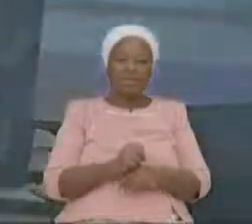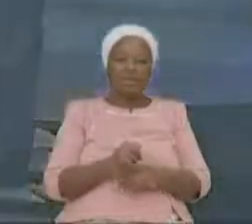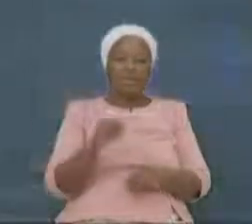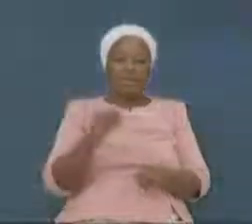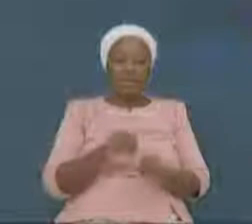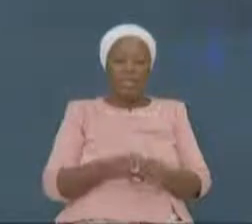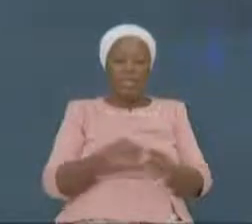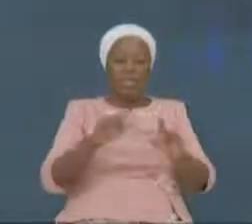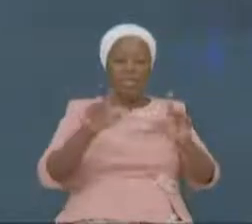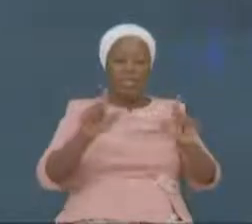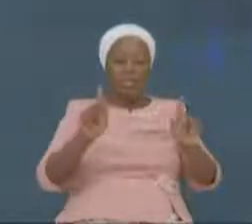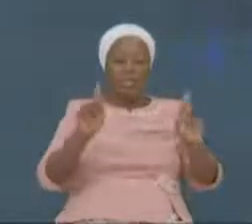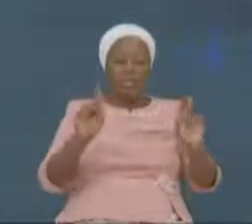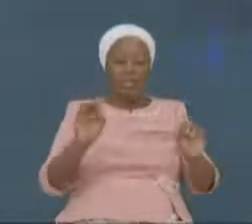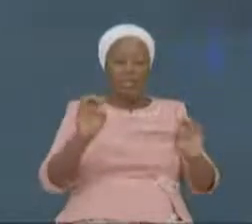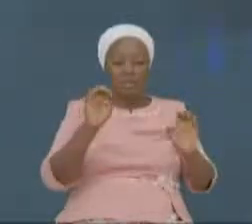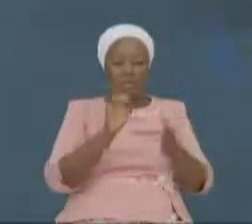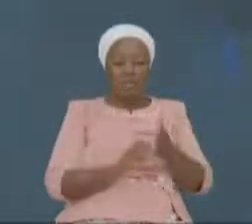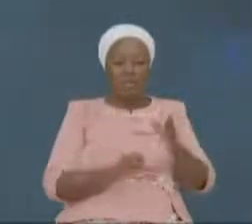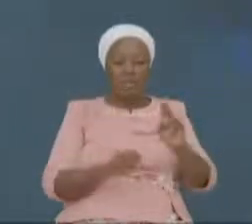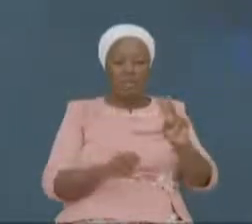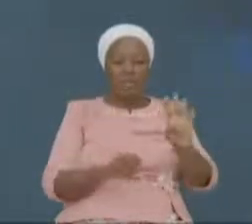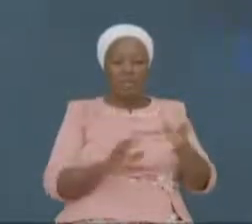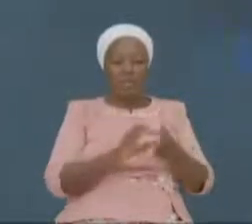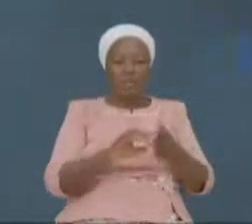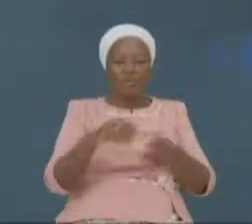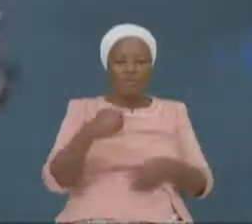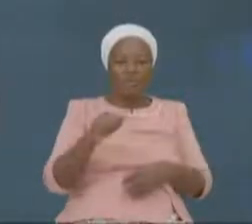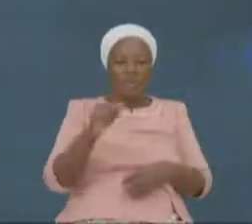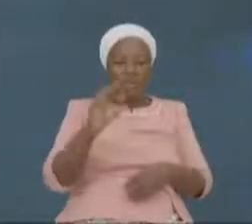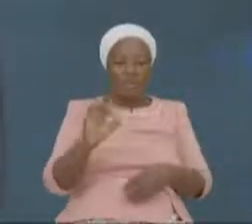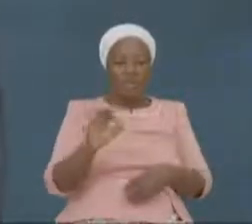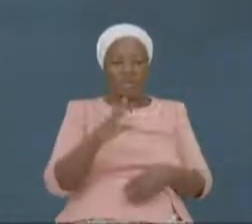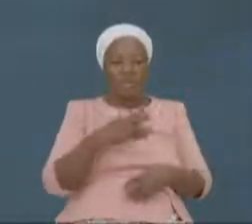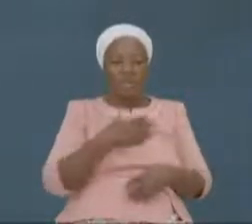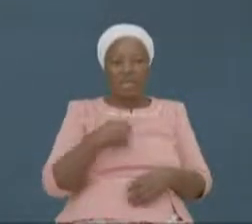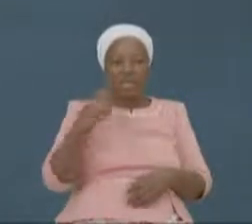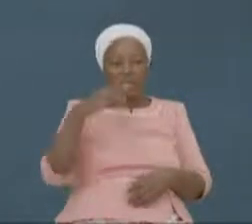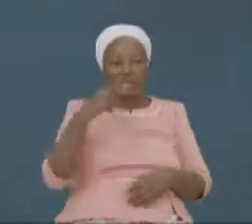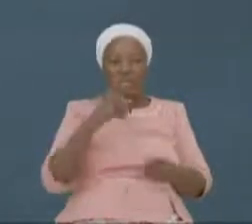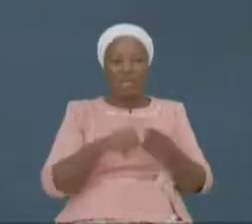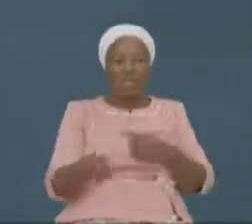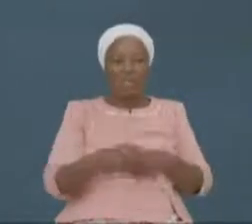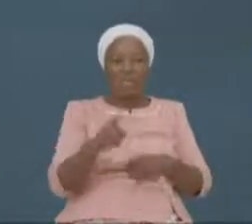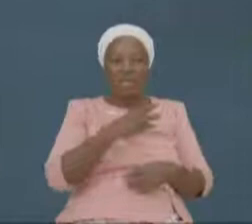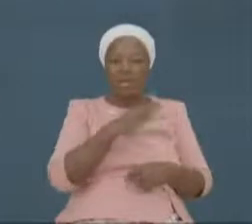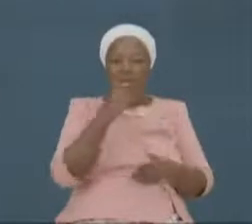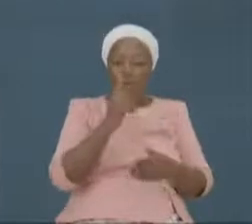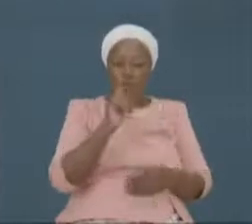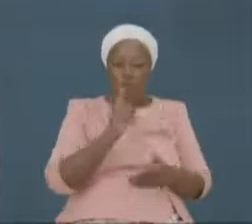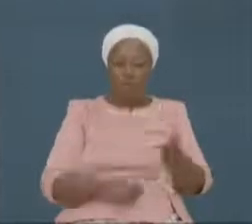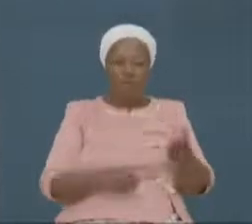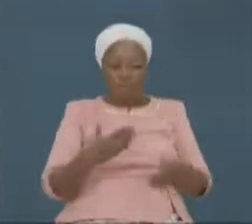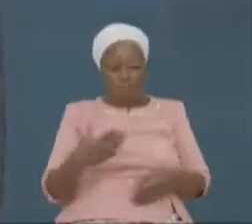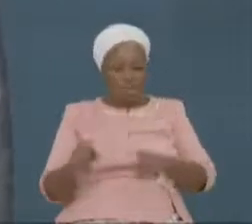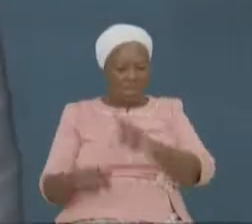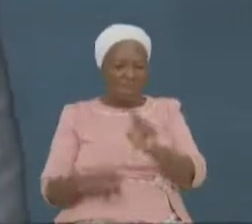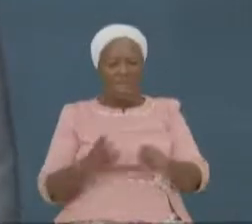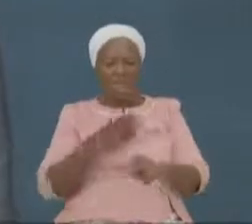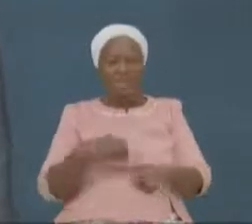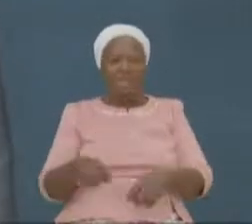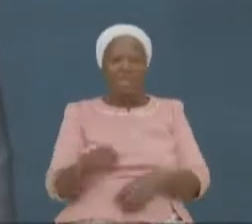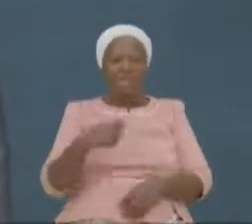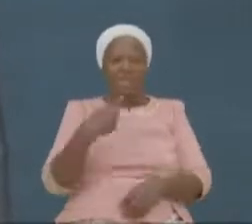chapter 24 verse 19, and he said unto them, what things? And they said unto him